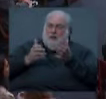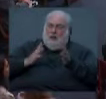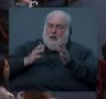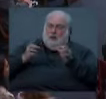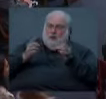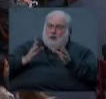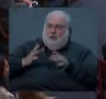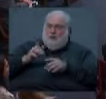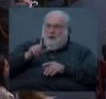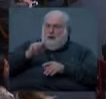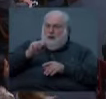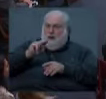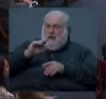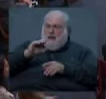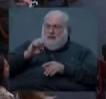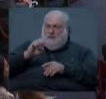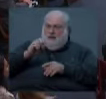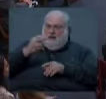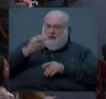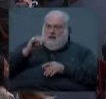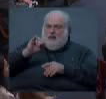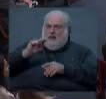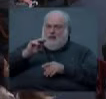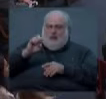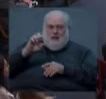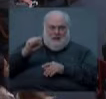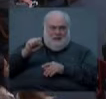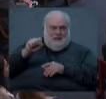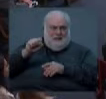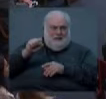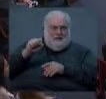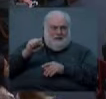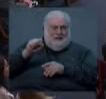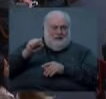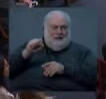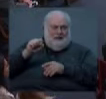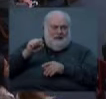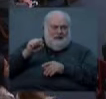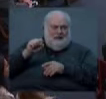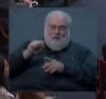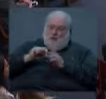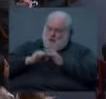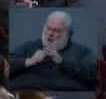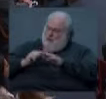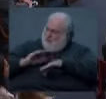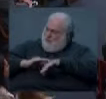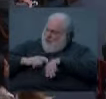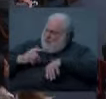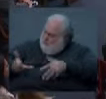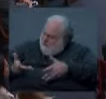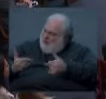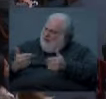Director Lance Hines. We've already done roll call. Yeah, we started on time.